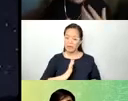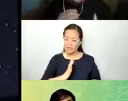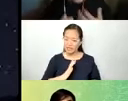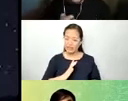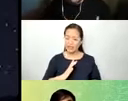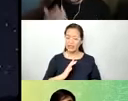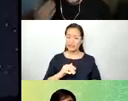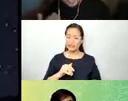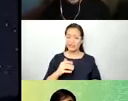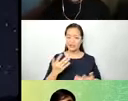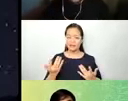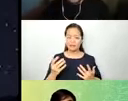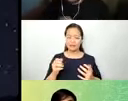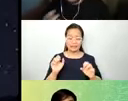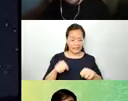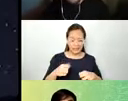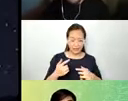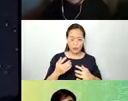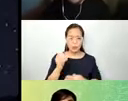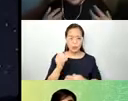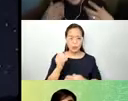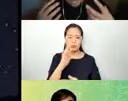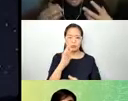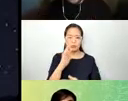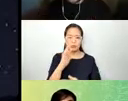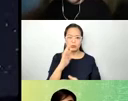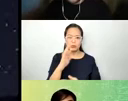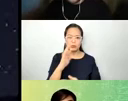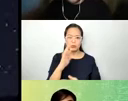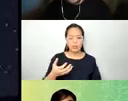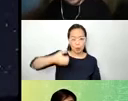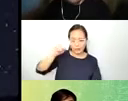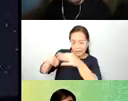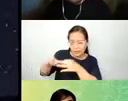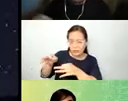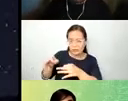simply withheld judgment and talked to him if I just took his perspective.